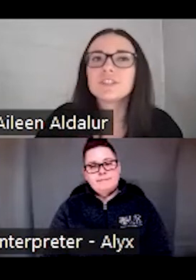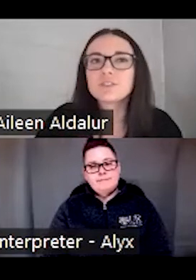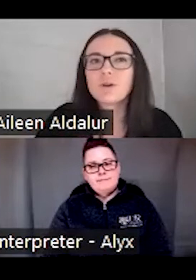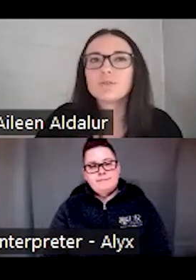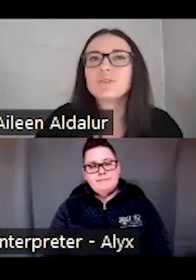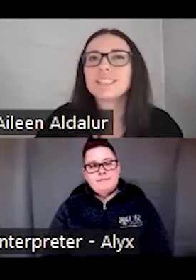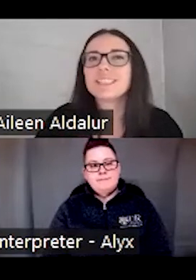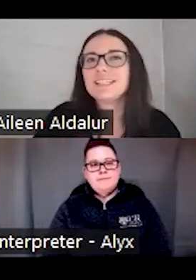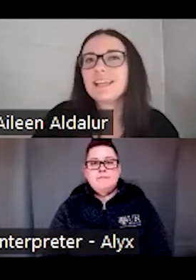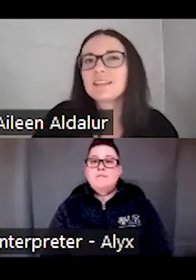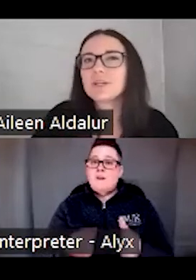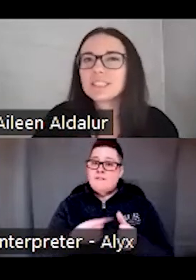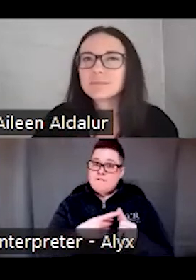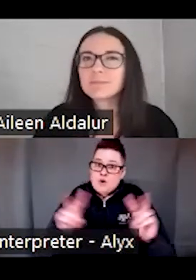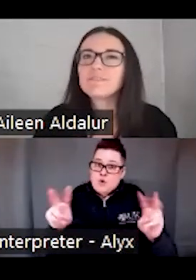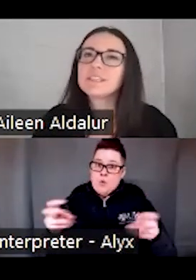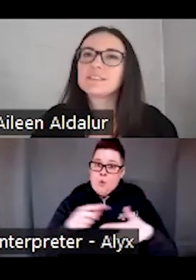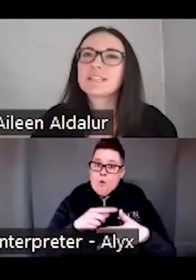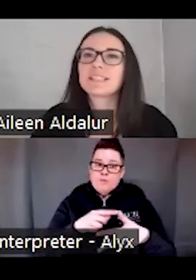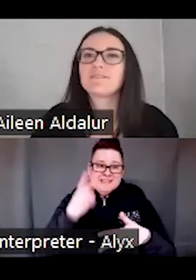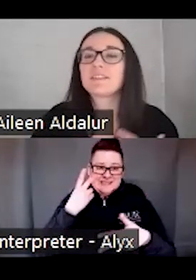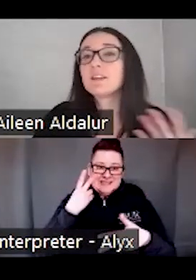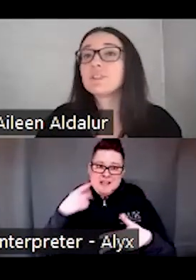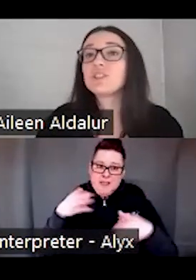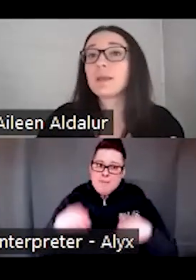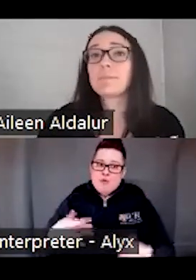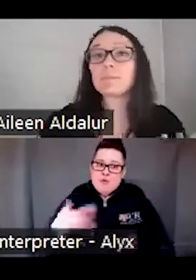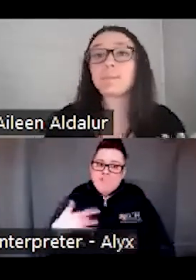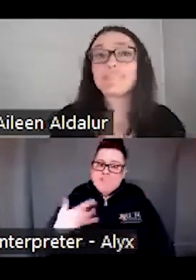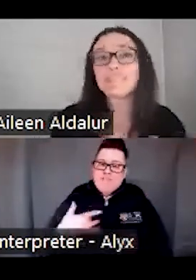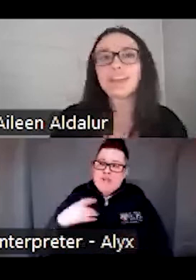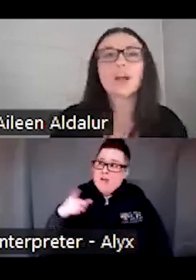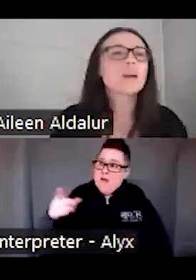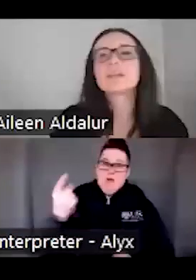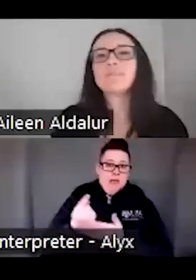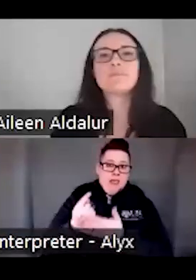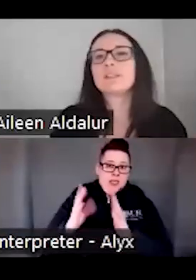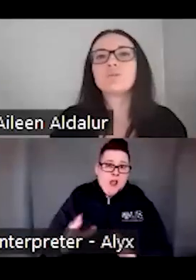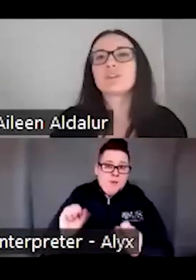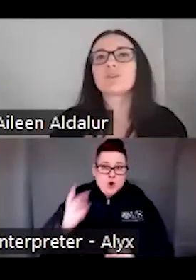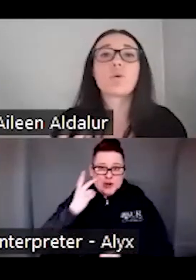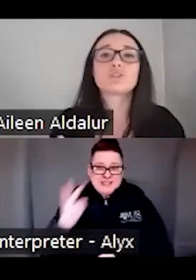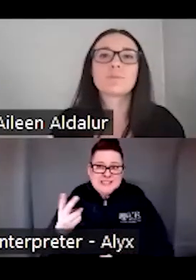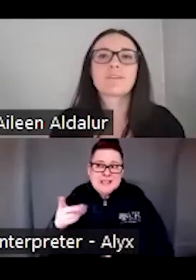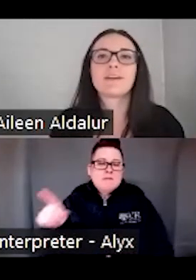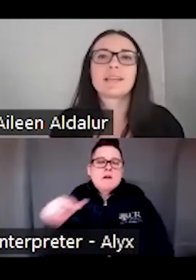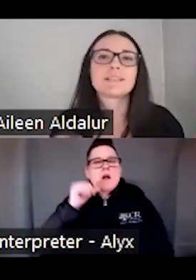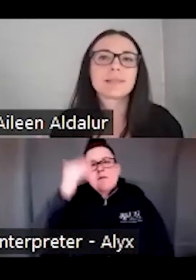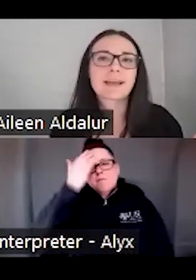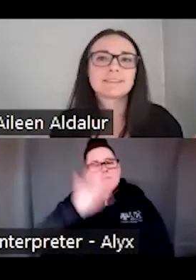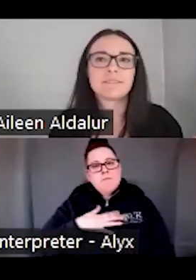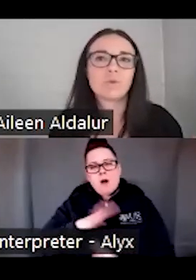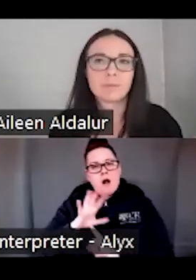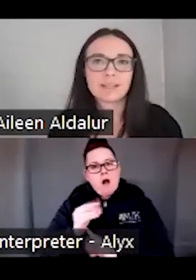So in the first quote, you can see that the participant feels as if the therapist she may be able to see are not going to be familiar with her cultural background